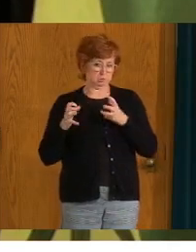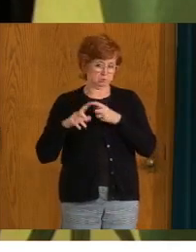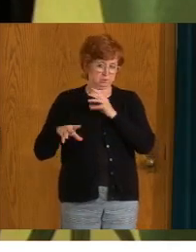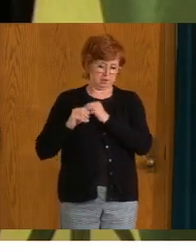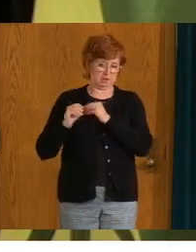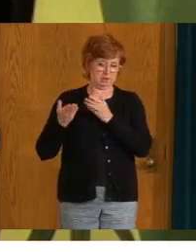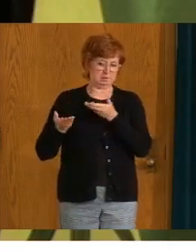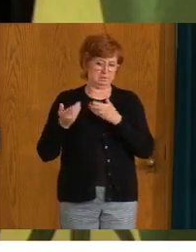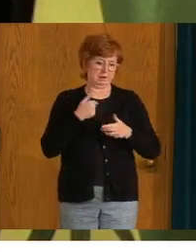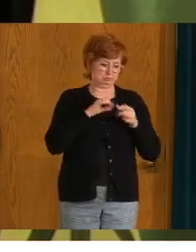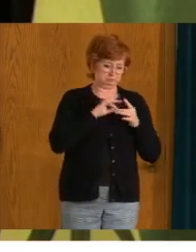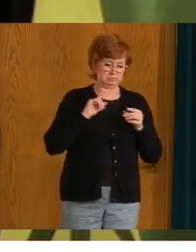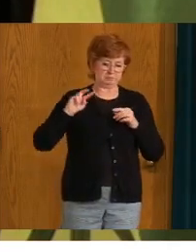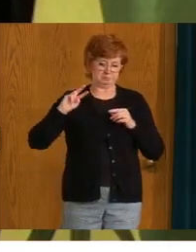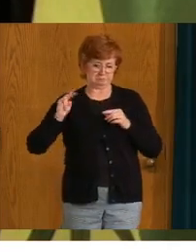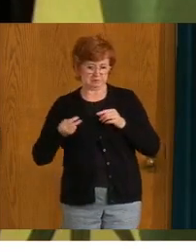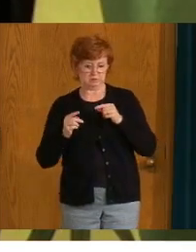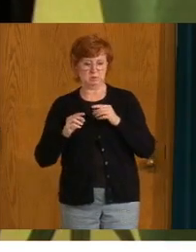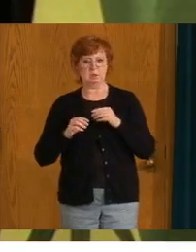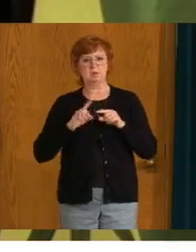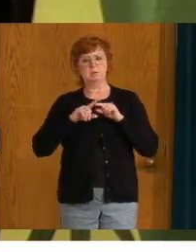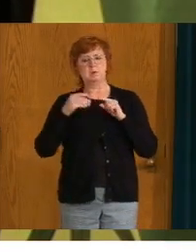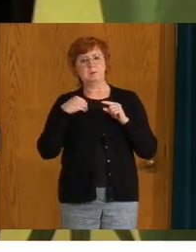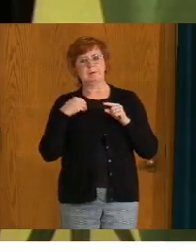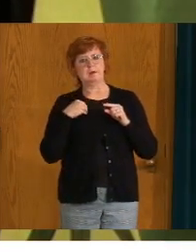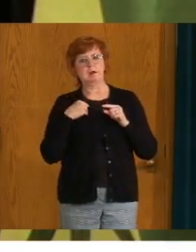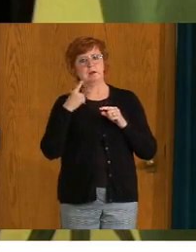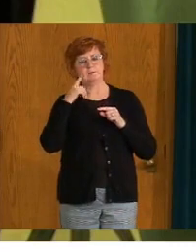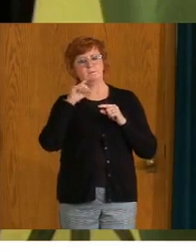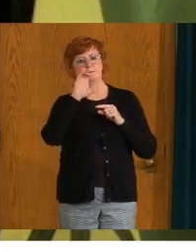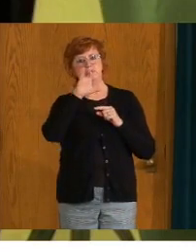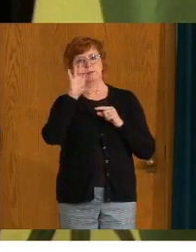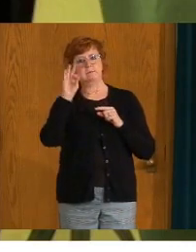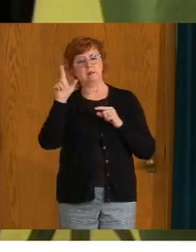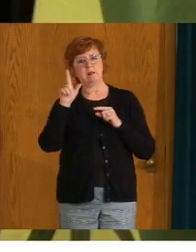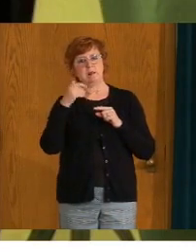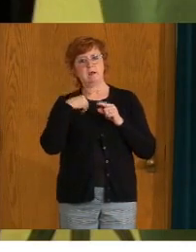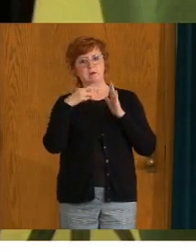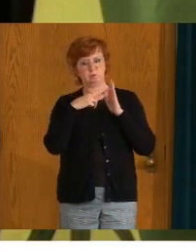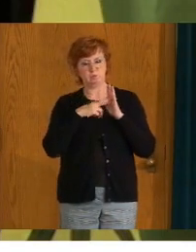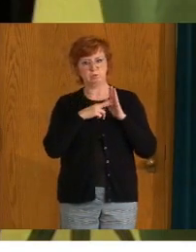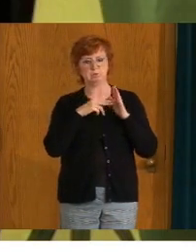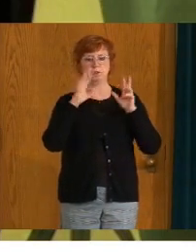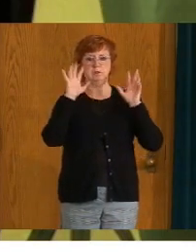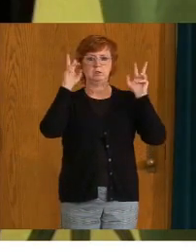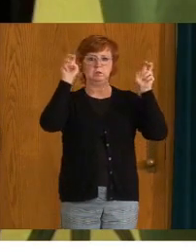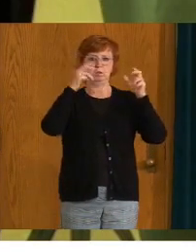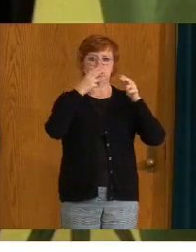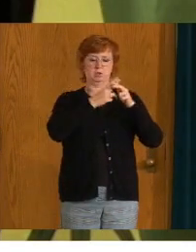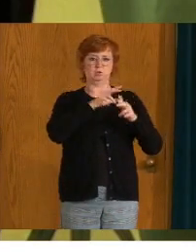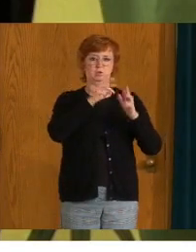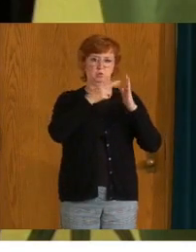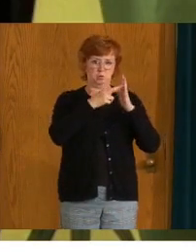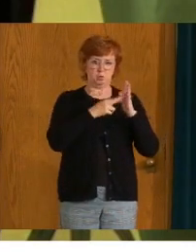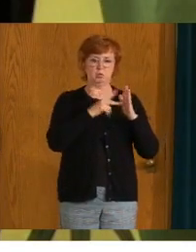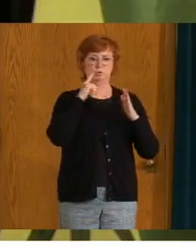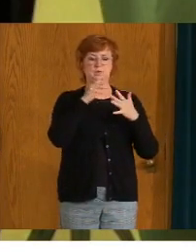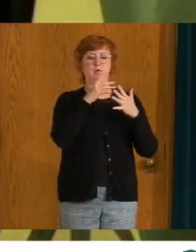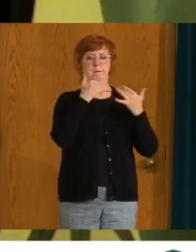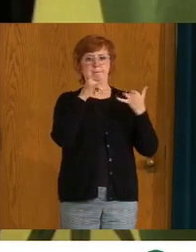of all, the rules for safe play for the CFL. For the CFL players, which was step 1 of the process. Step